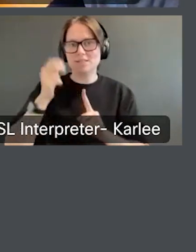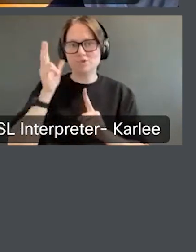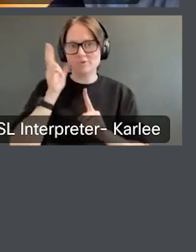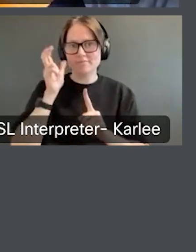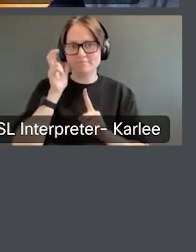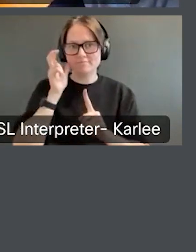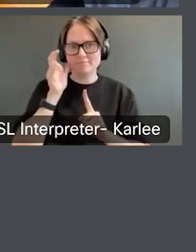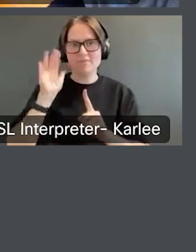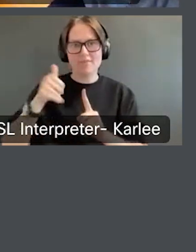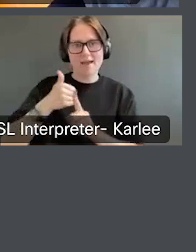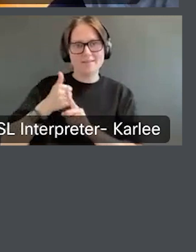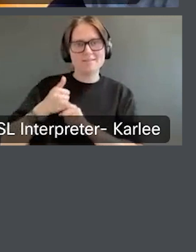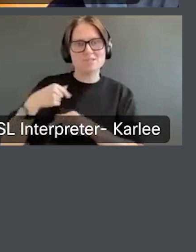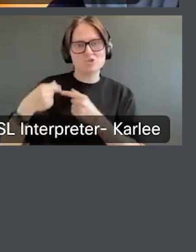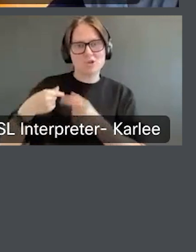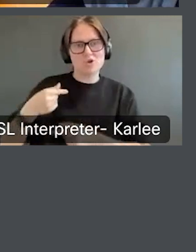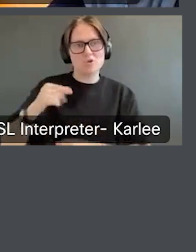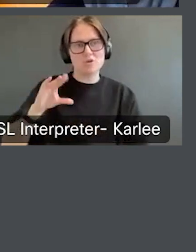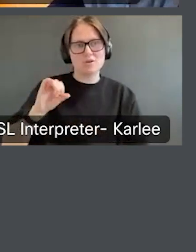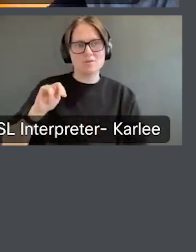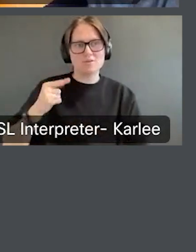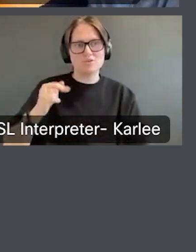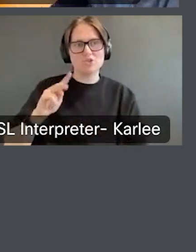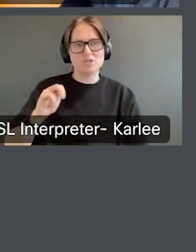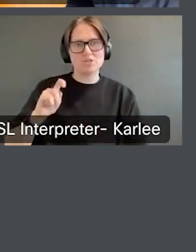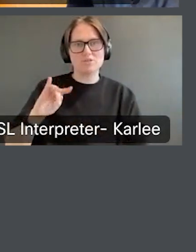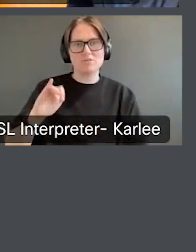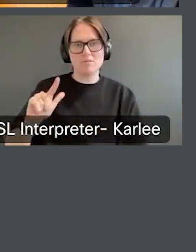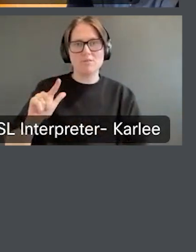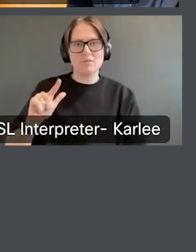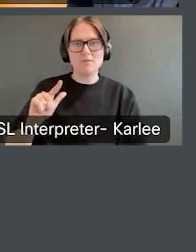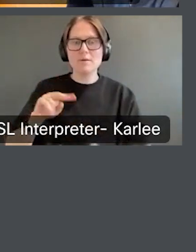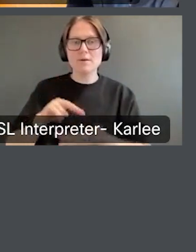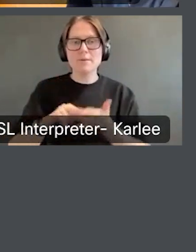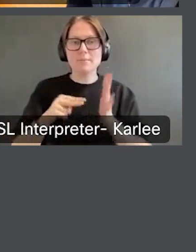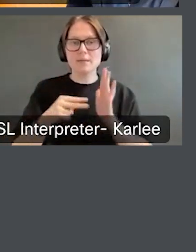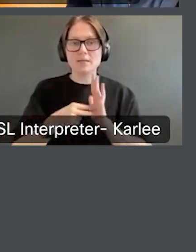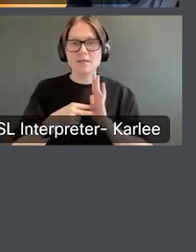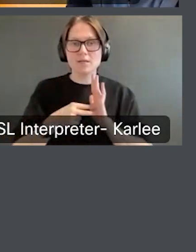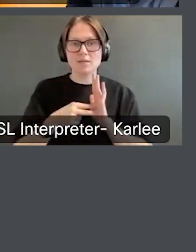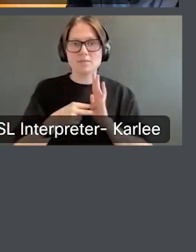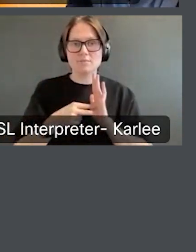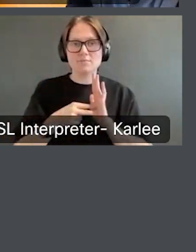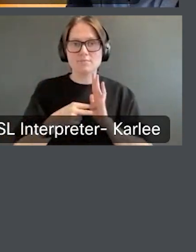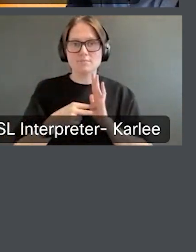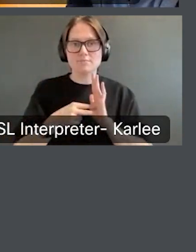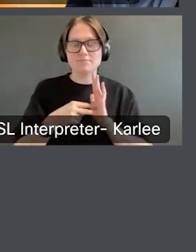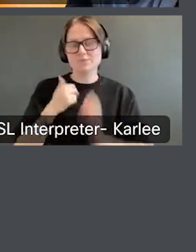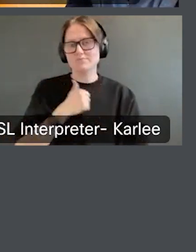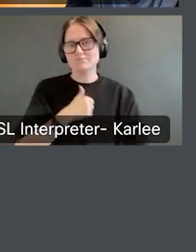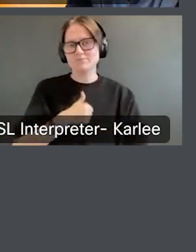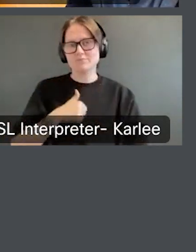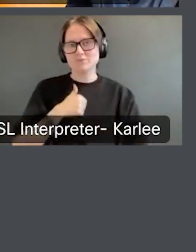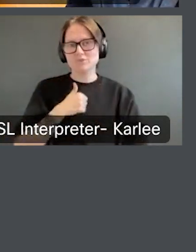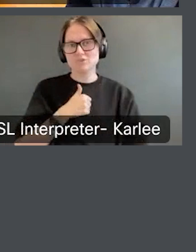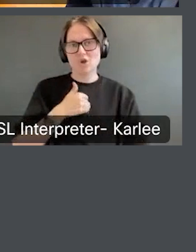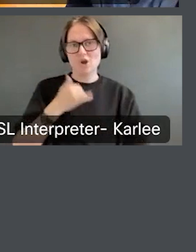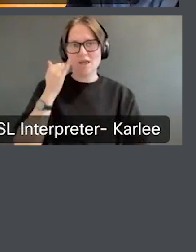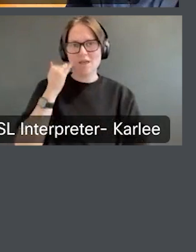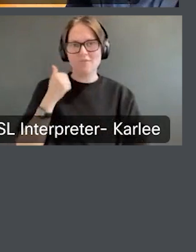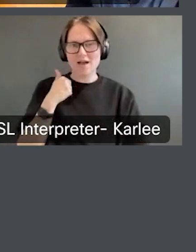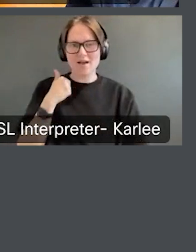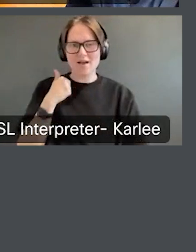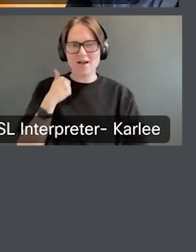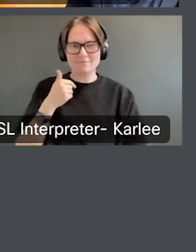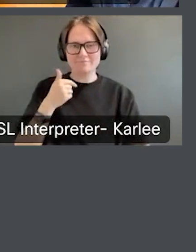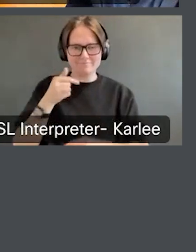congenital. So it's not and I'm sorry if I'm making this too simplistic, but I know that we